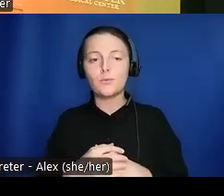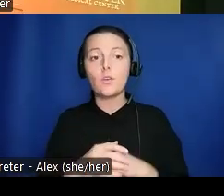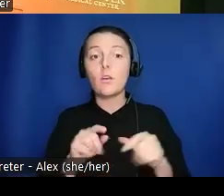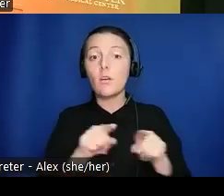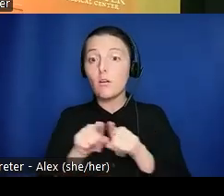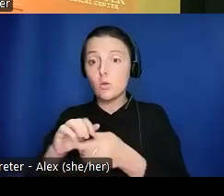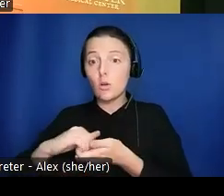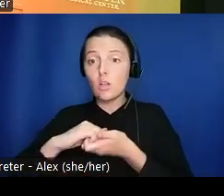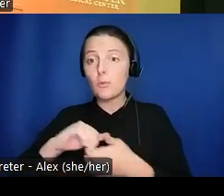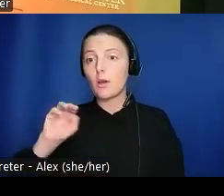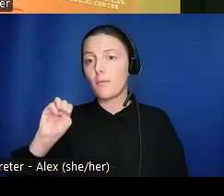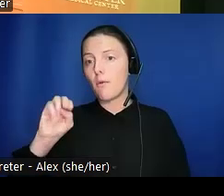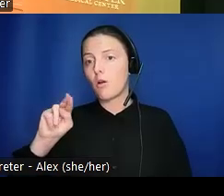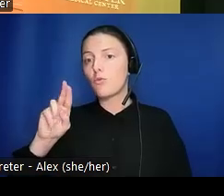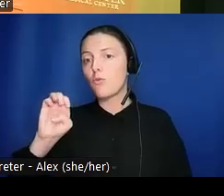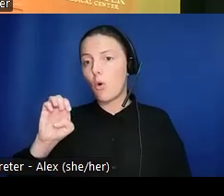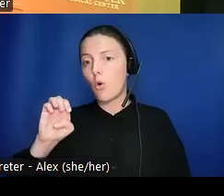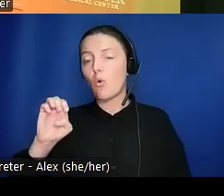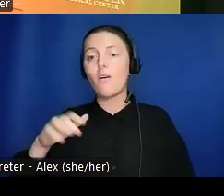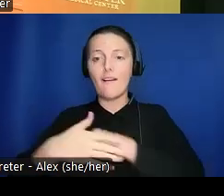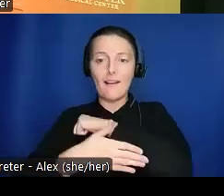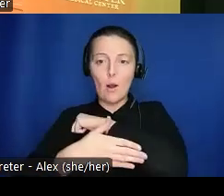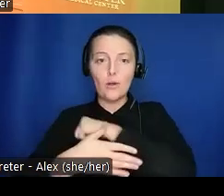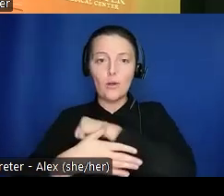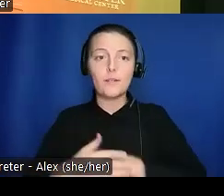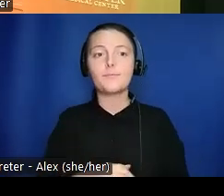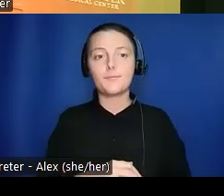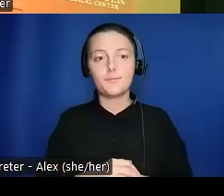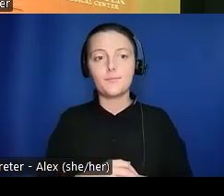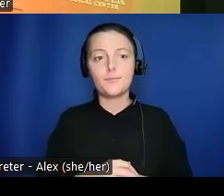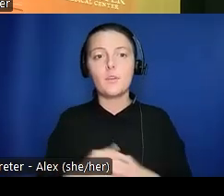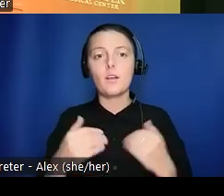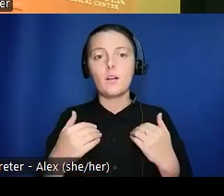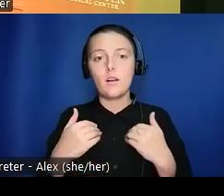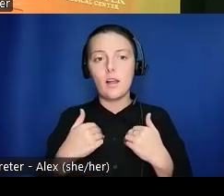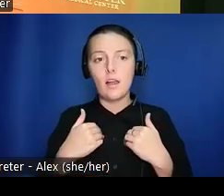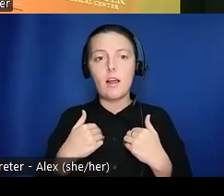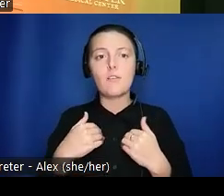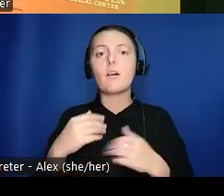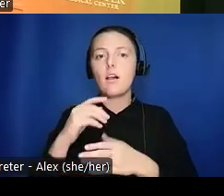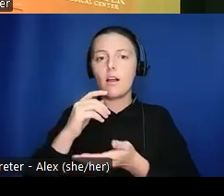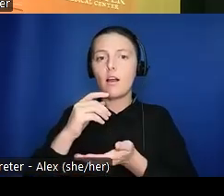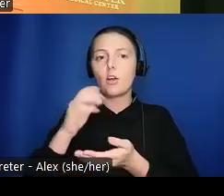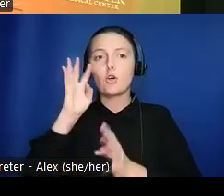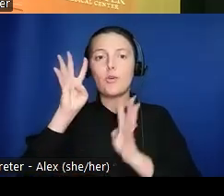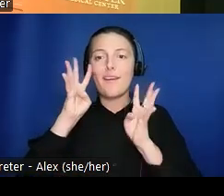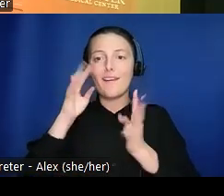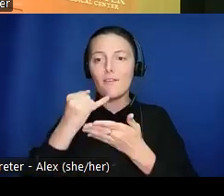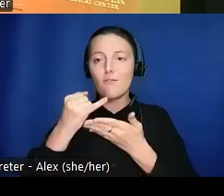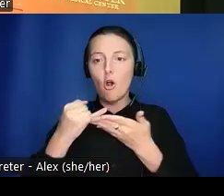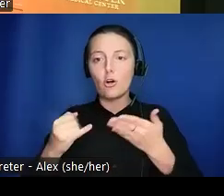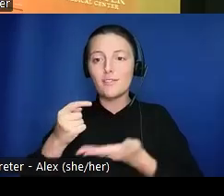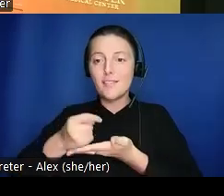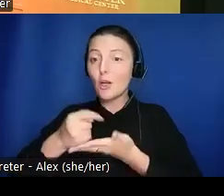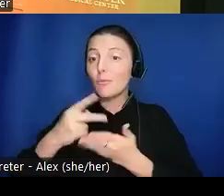to support creative arts therapy program, and soon to be, and also there's